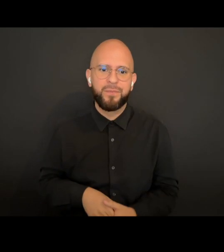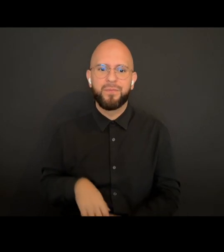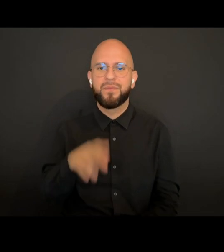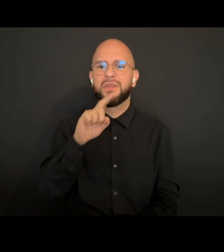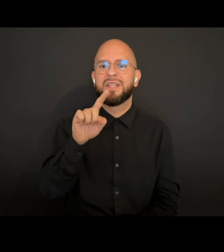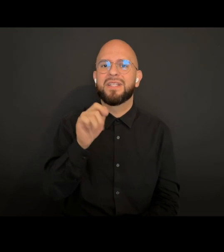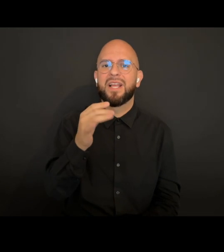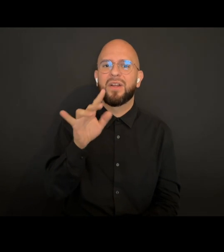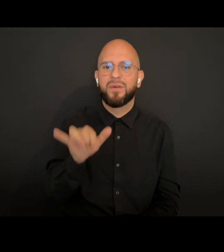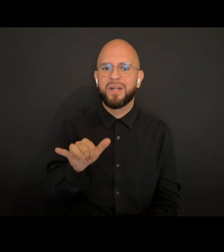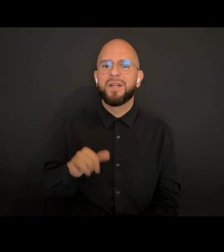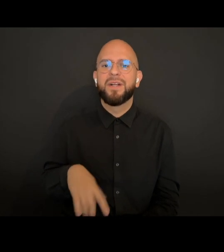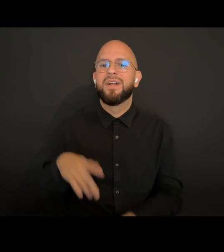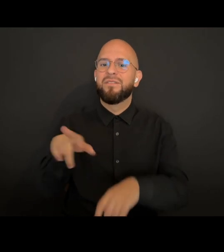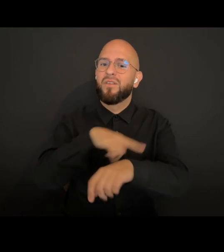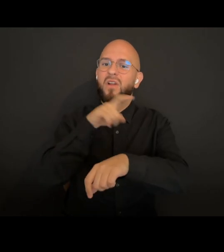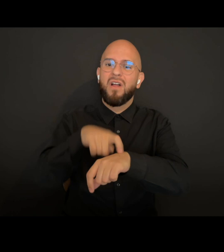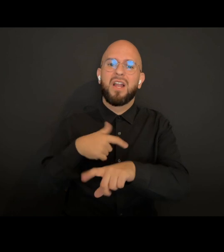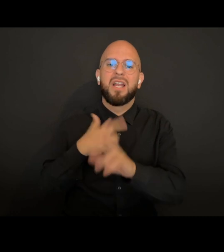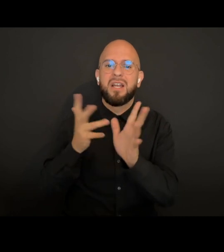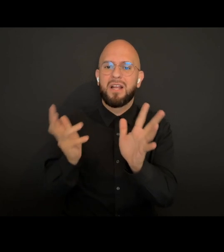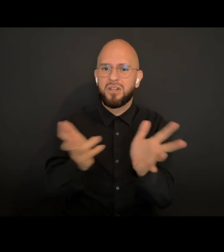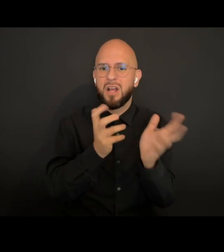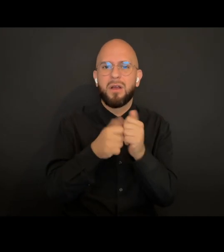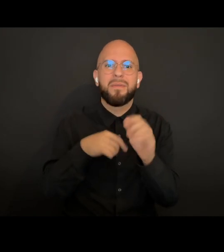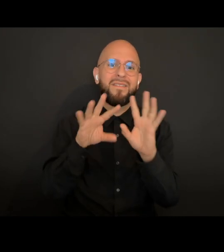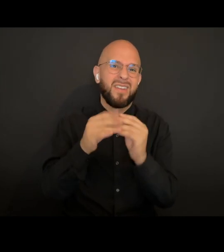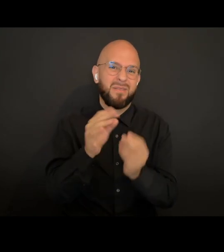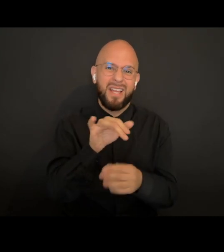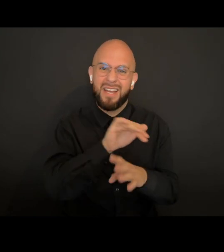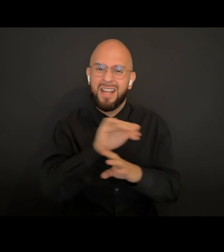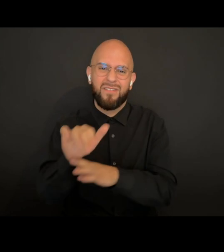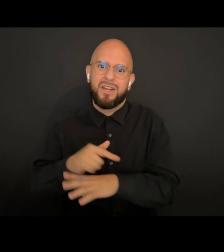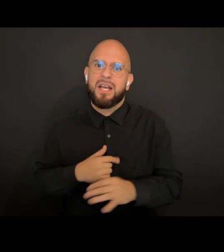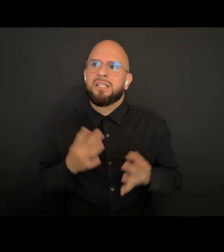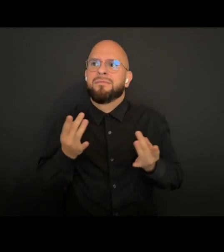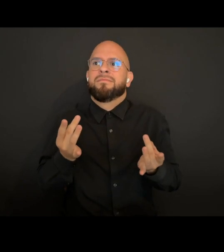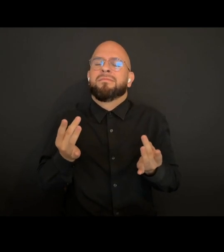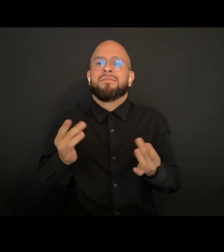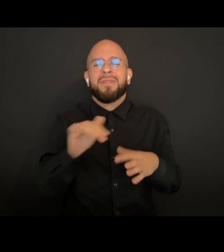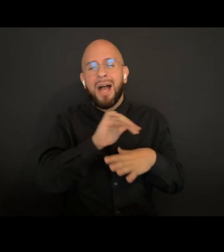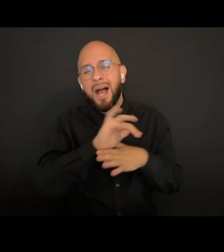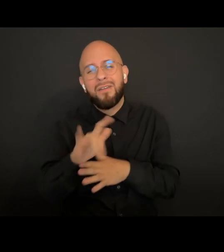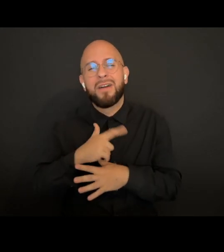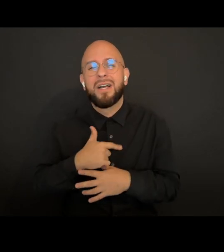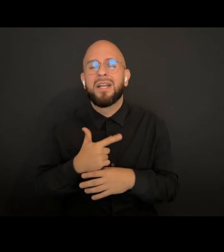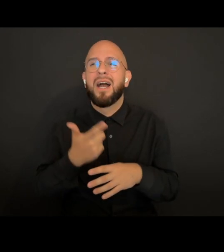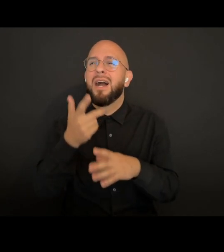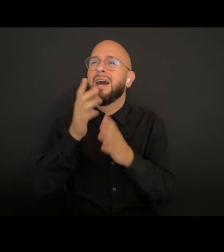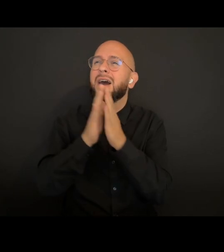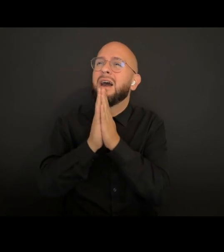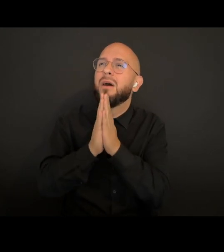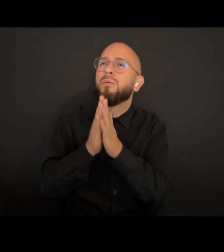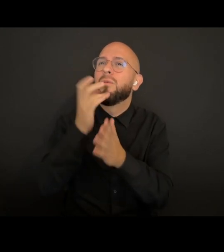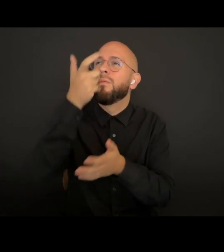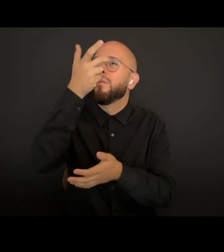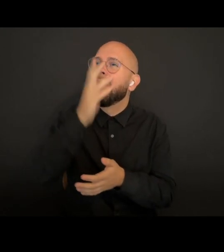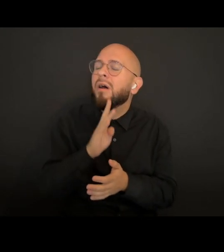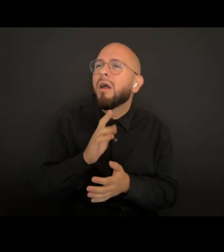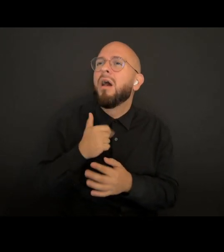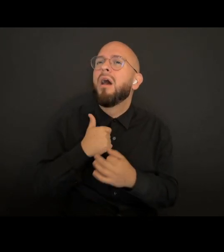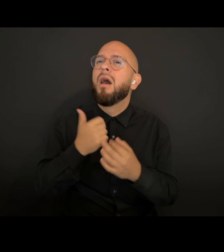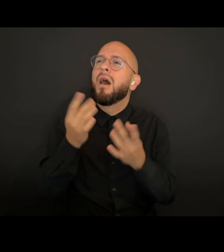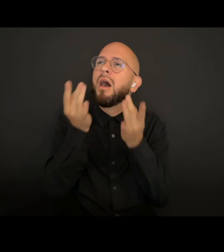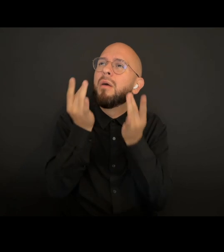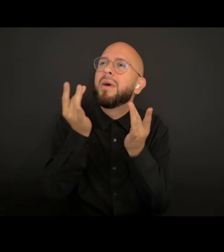with my family, and then I had to meditate every night. I prayed to God every single night, and I meditated,